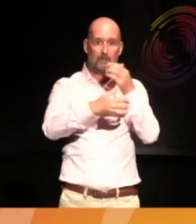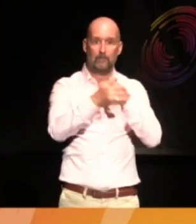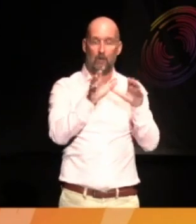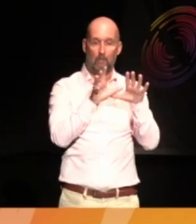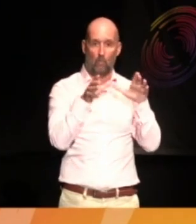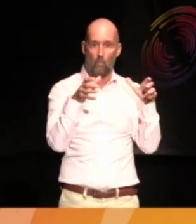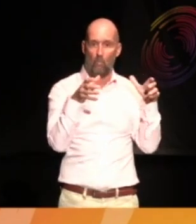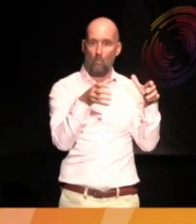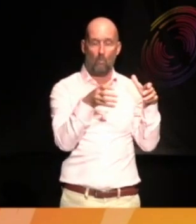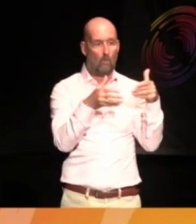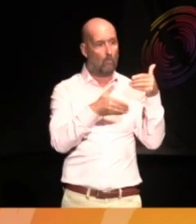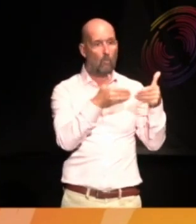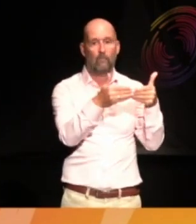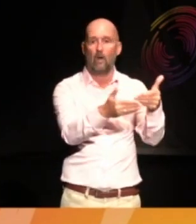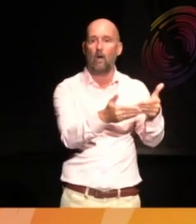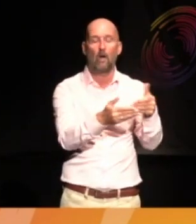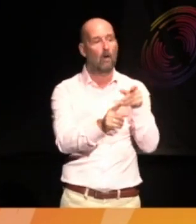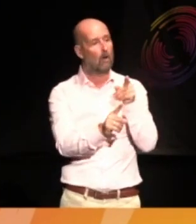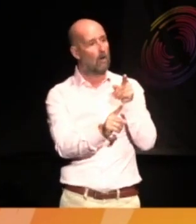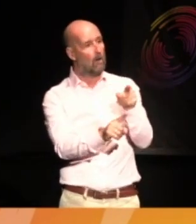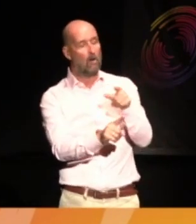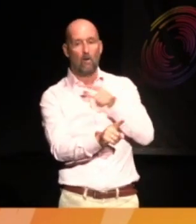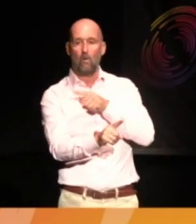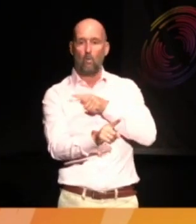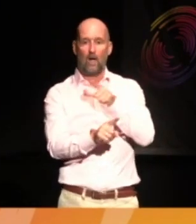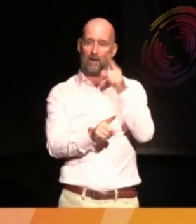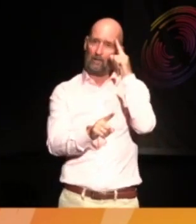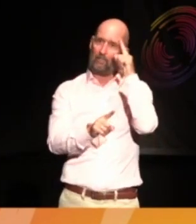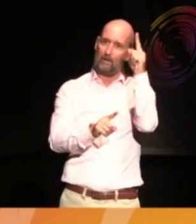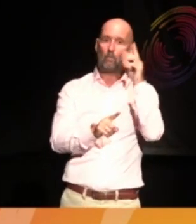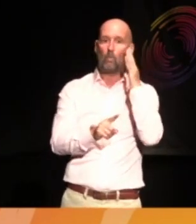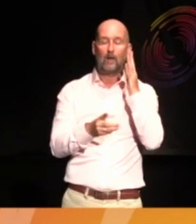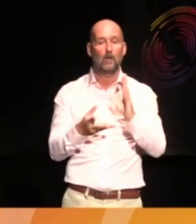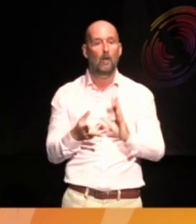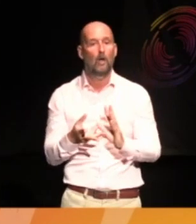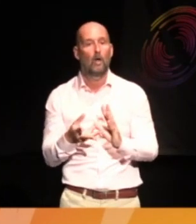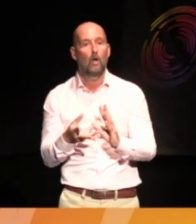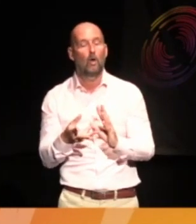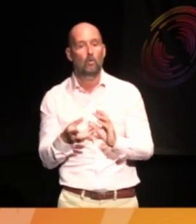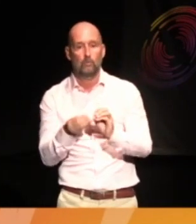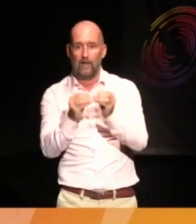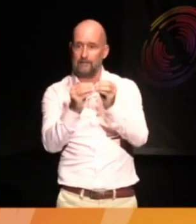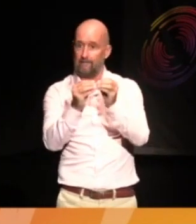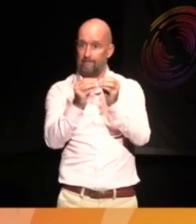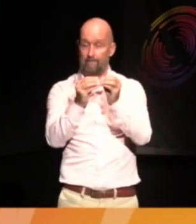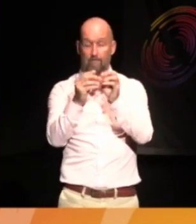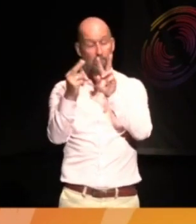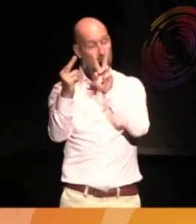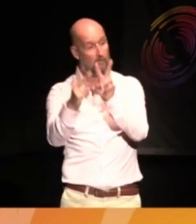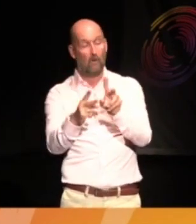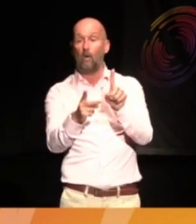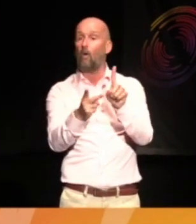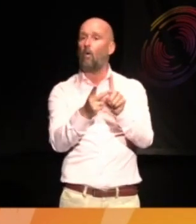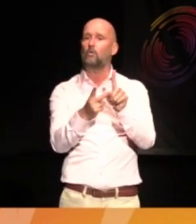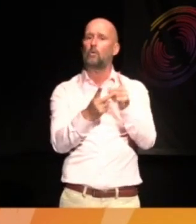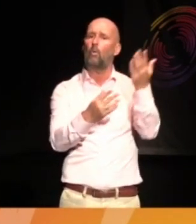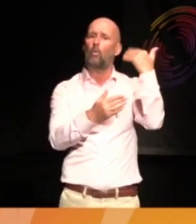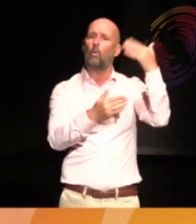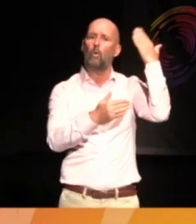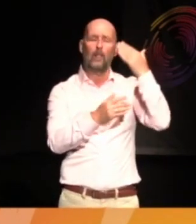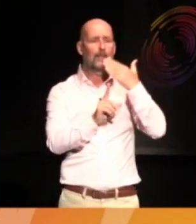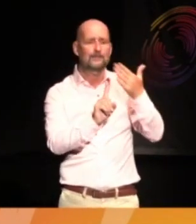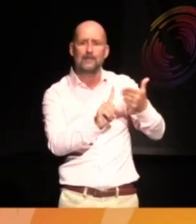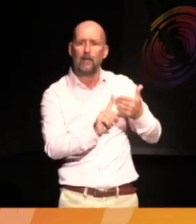speak. So noticing it in terms of from a creative perspective as well. I mean, historically, there was negative connotations and